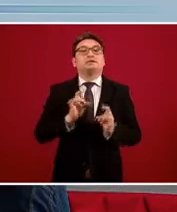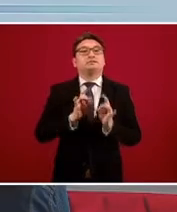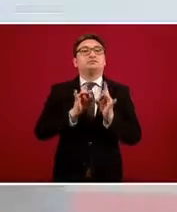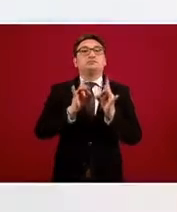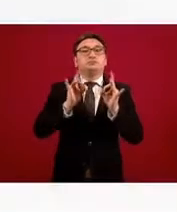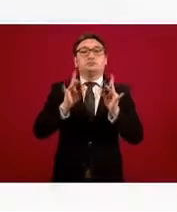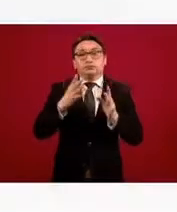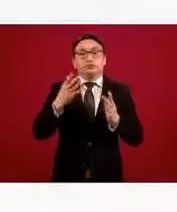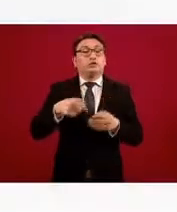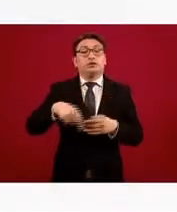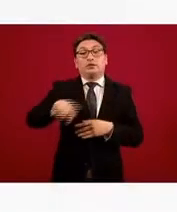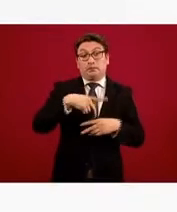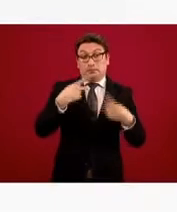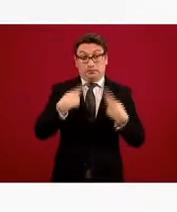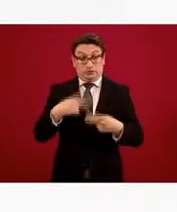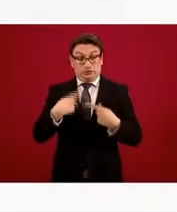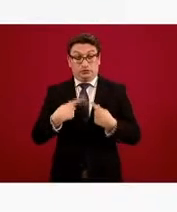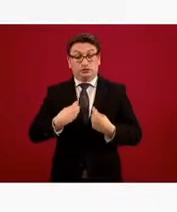of COVID.